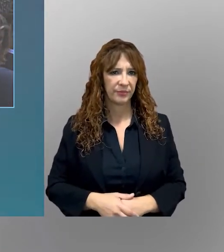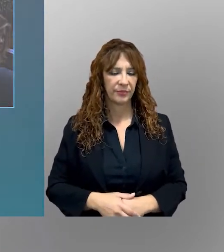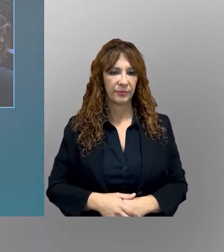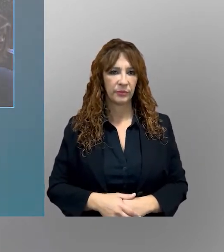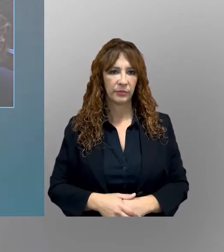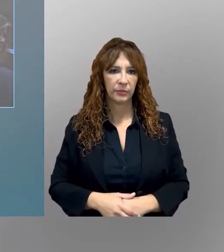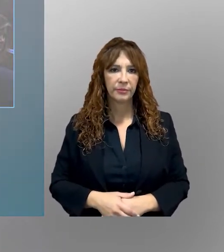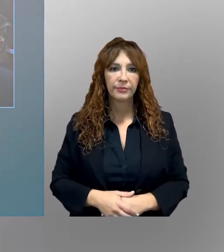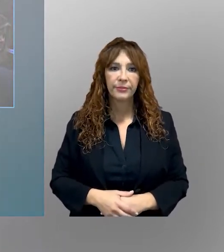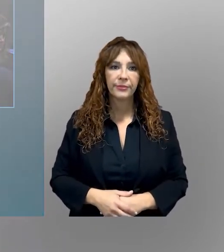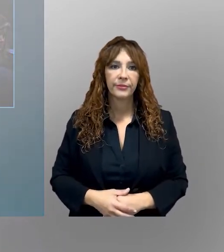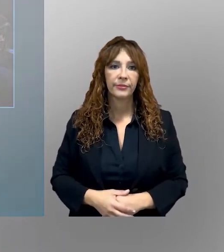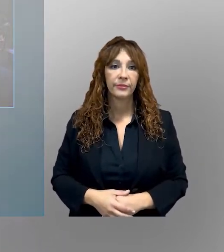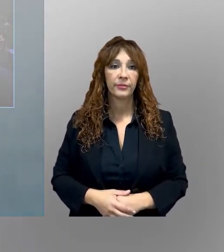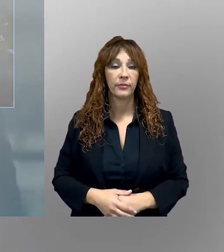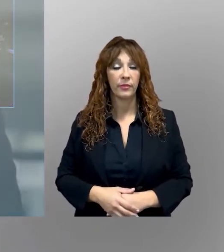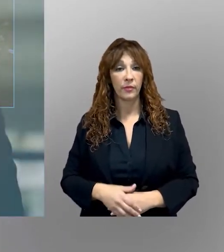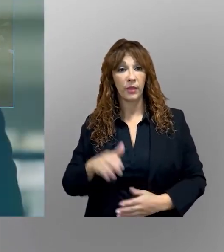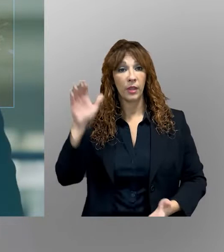Jansen, Director of Public Policy.